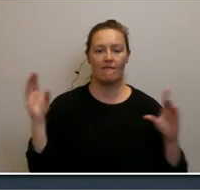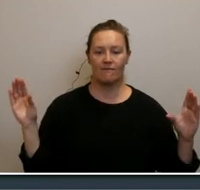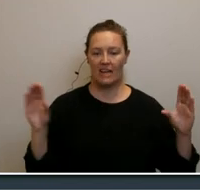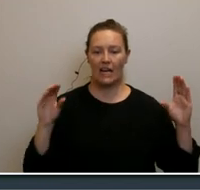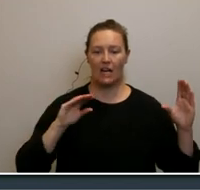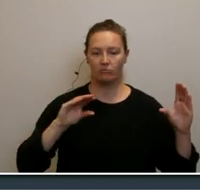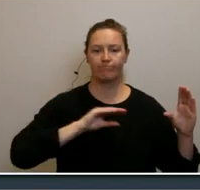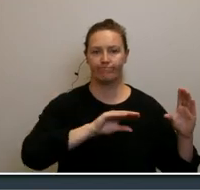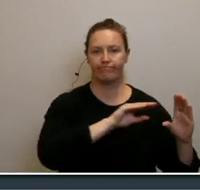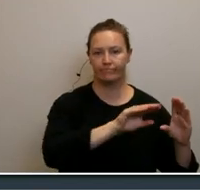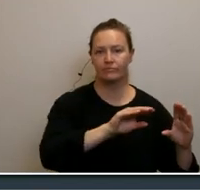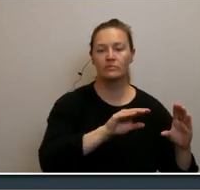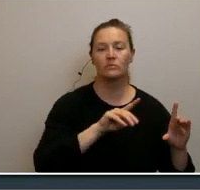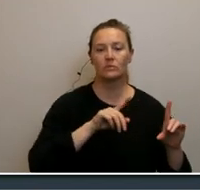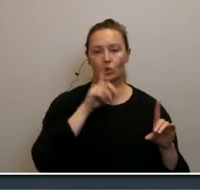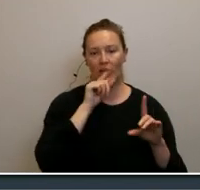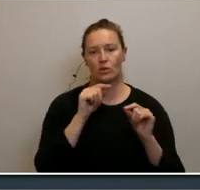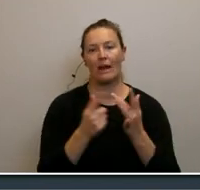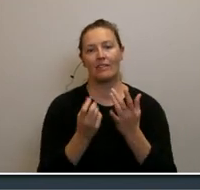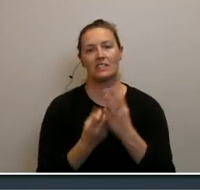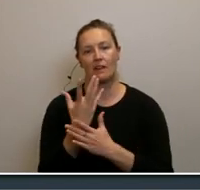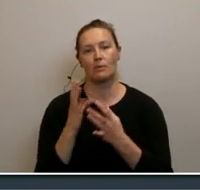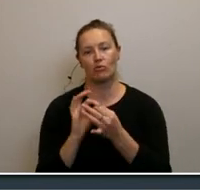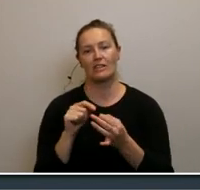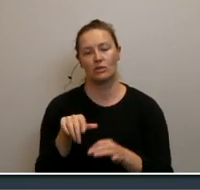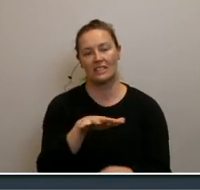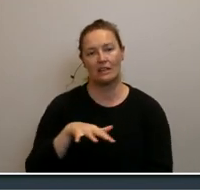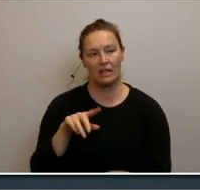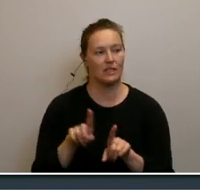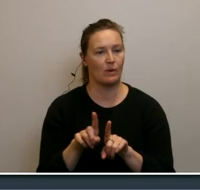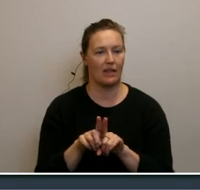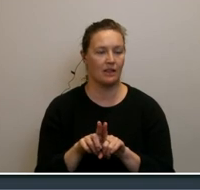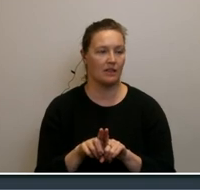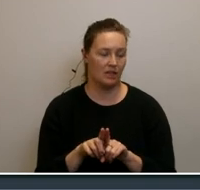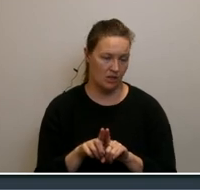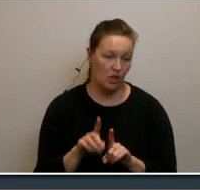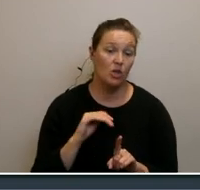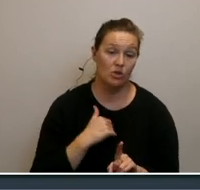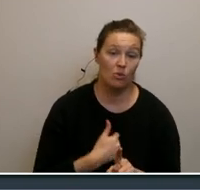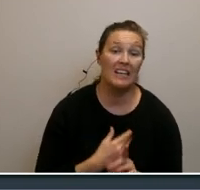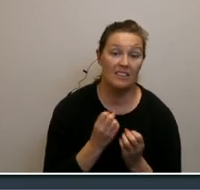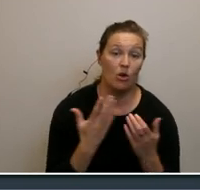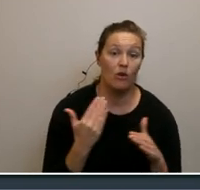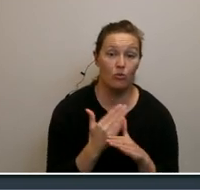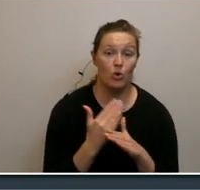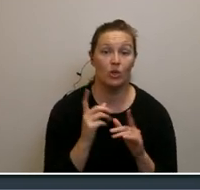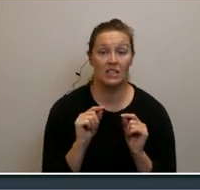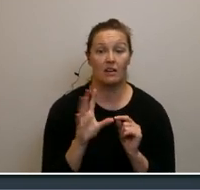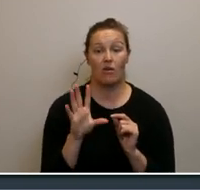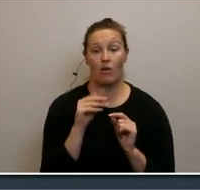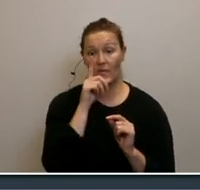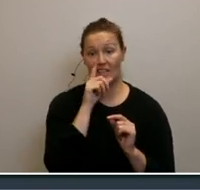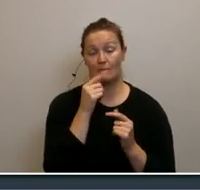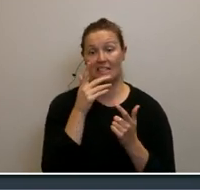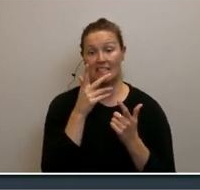that is in this pool to do other development around this particular area. So it does need a lot of work done on the feasibility